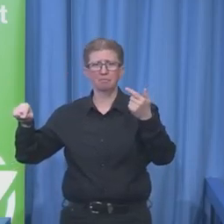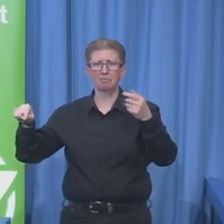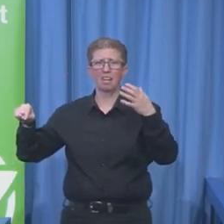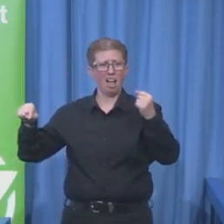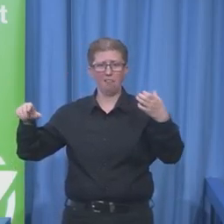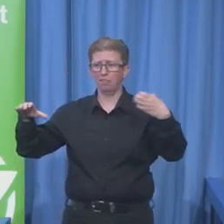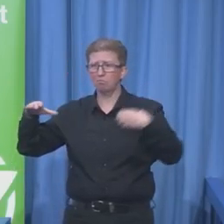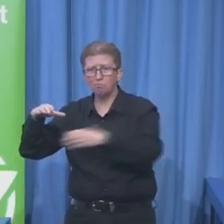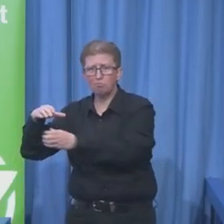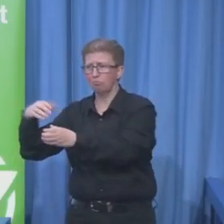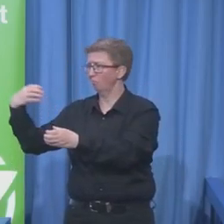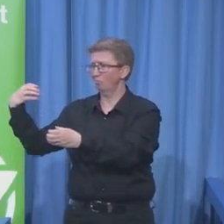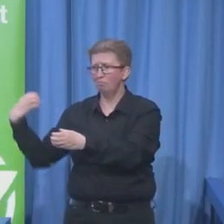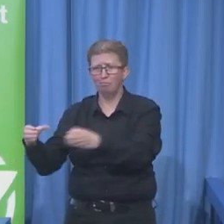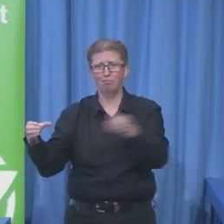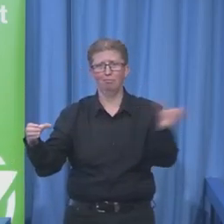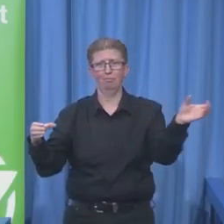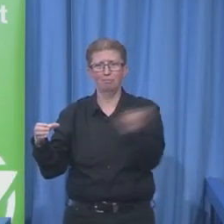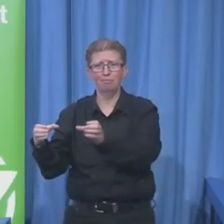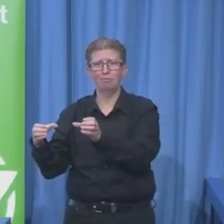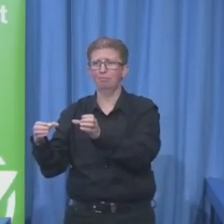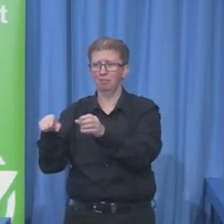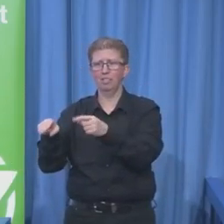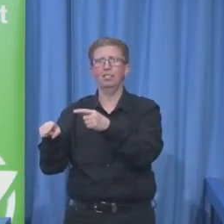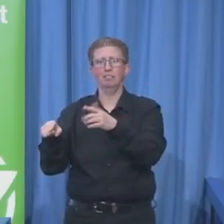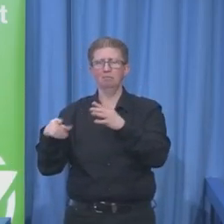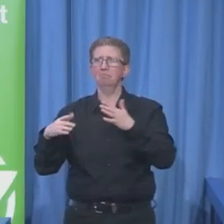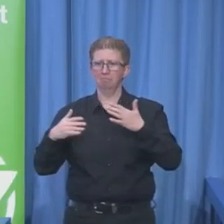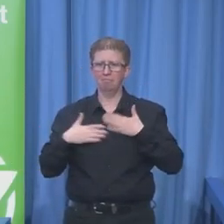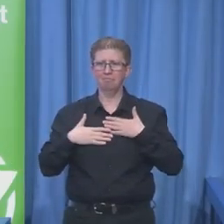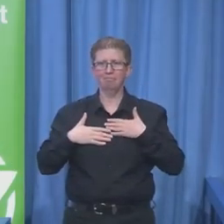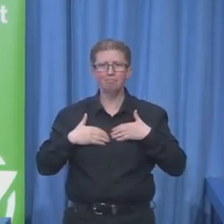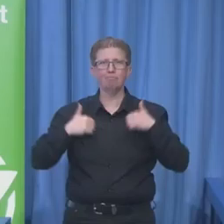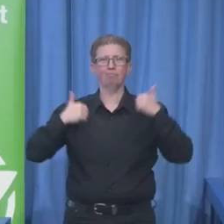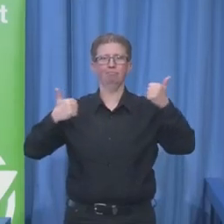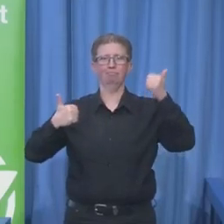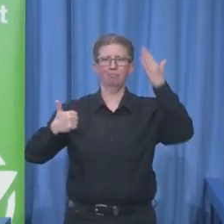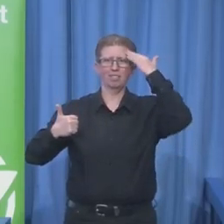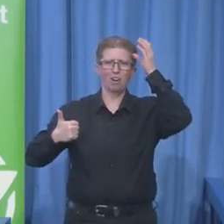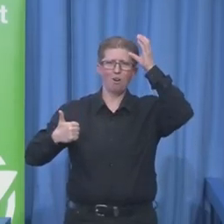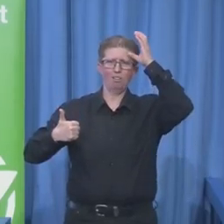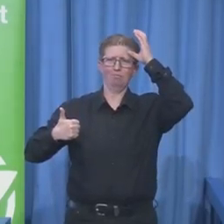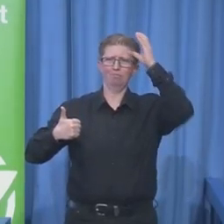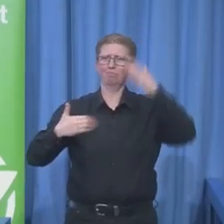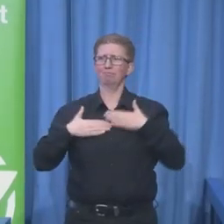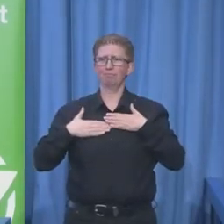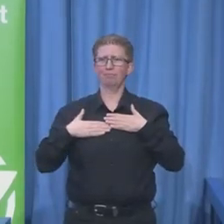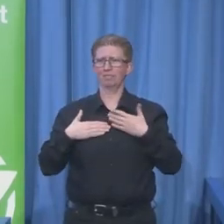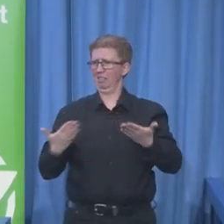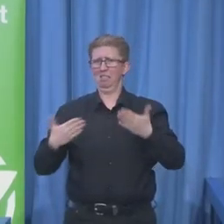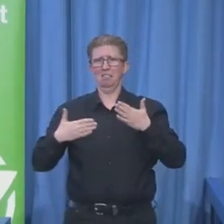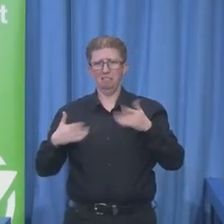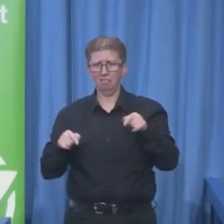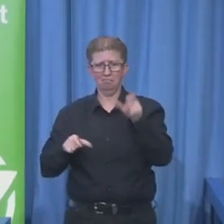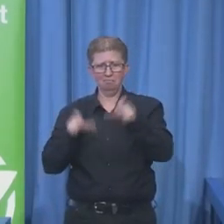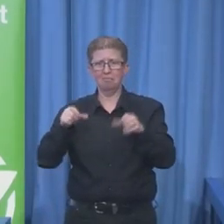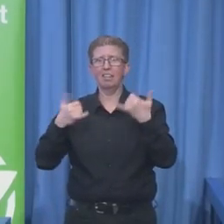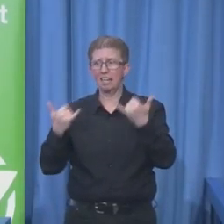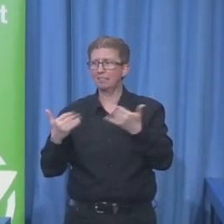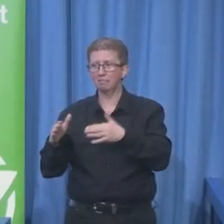capabilities. And the perception of persons with intellectual disability changed a lot at